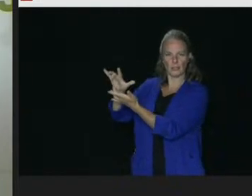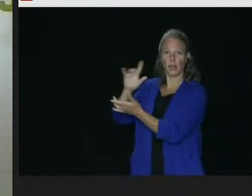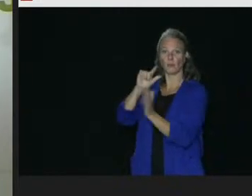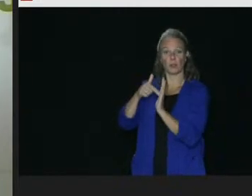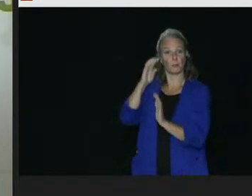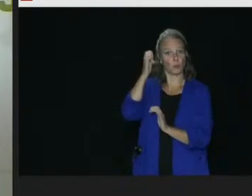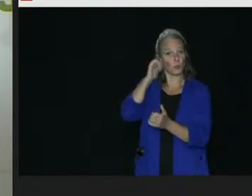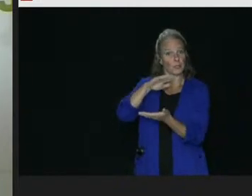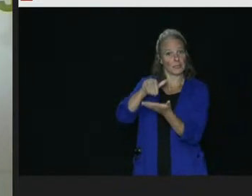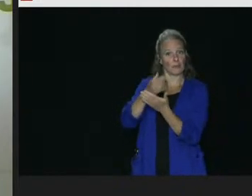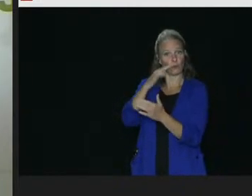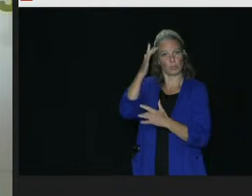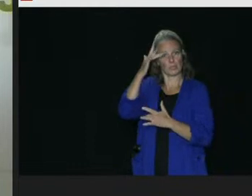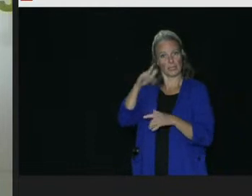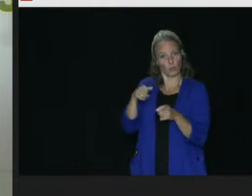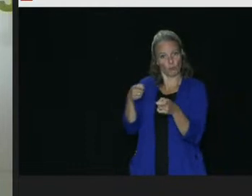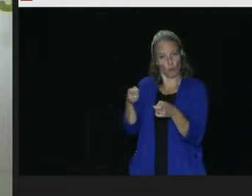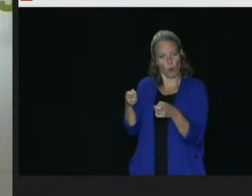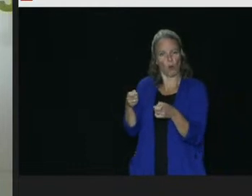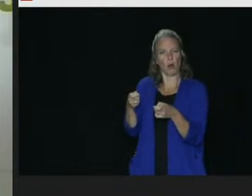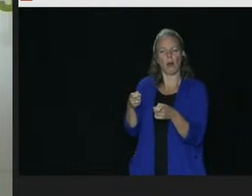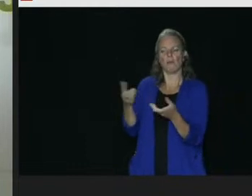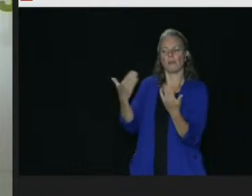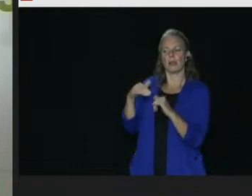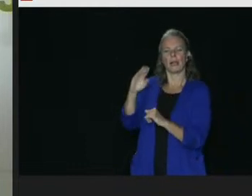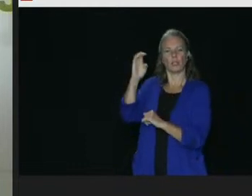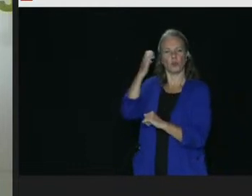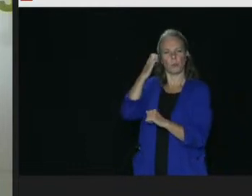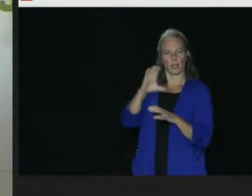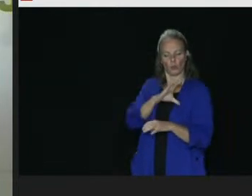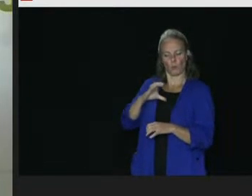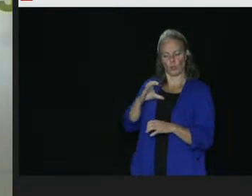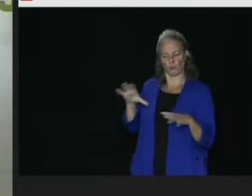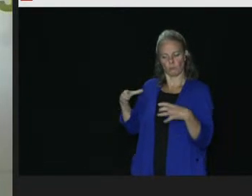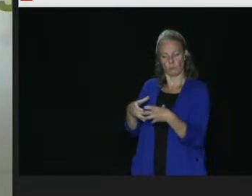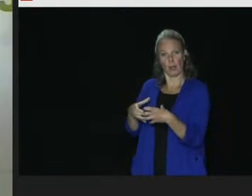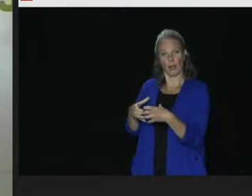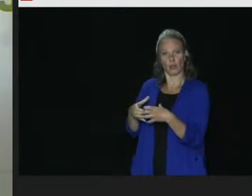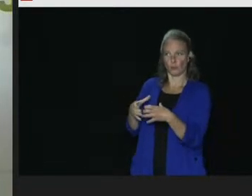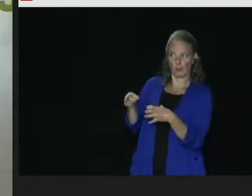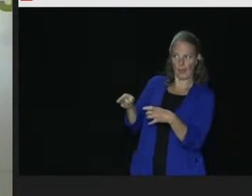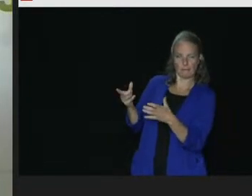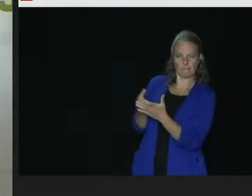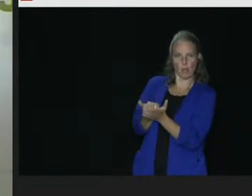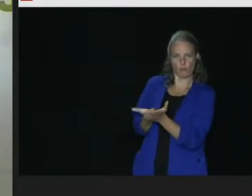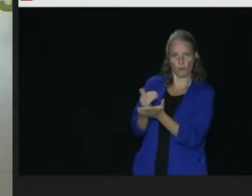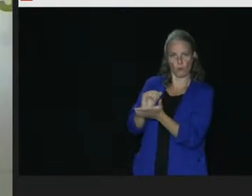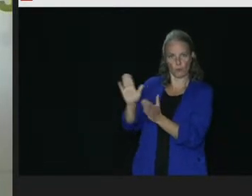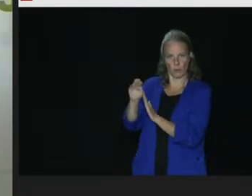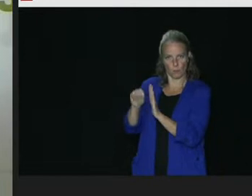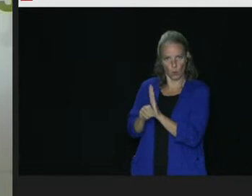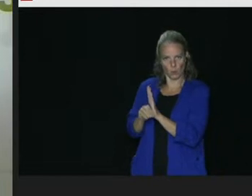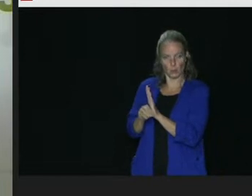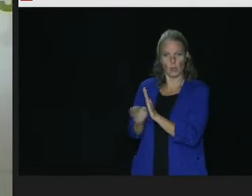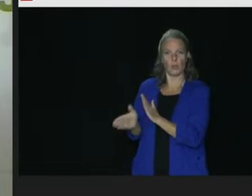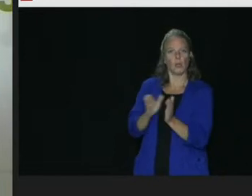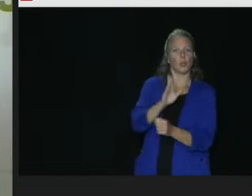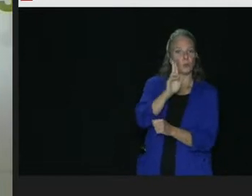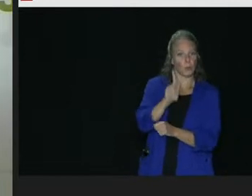the European Commission as they're reviewing their policies, and the United Kingdom as